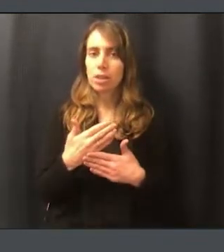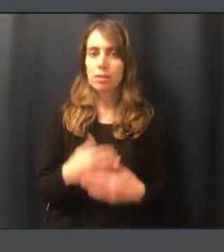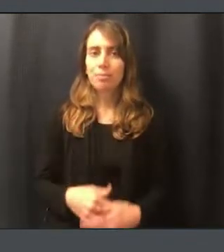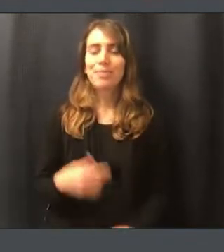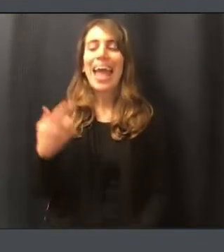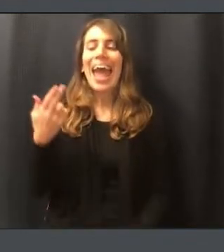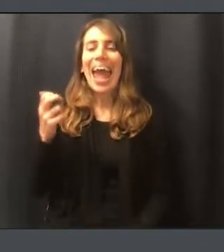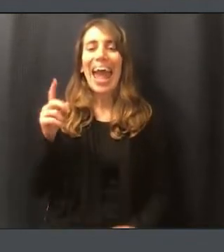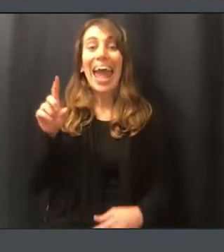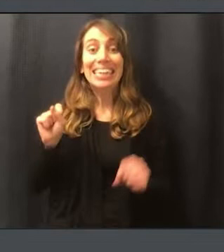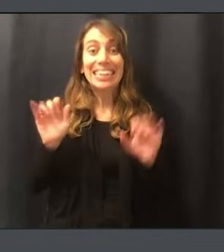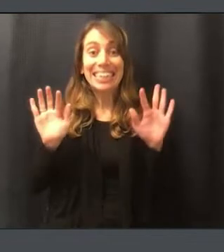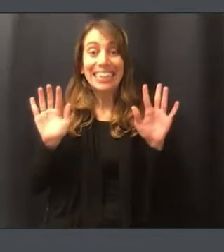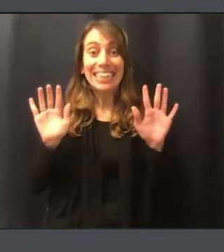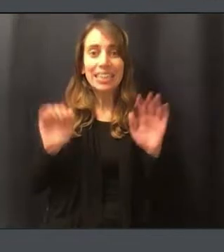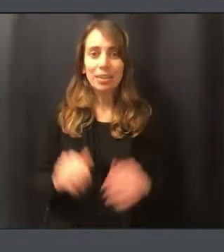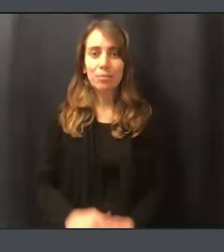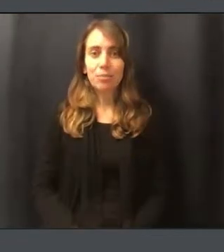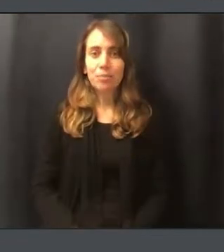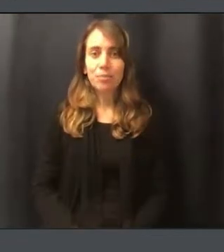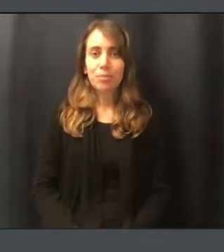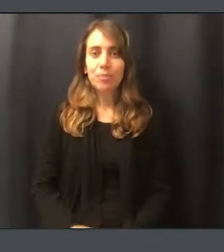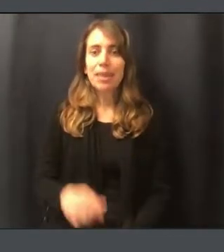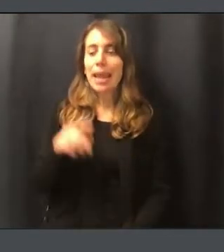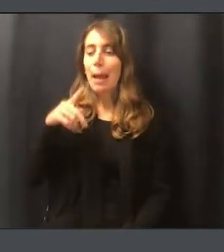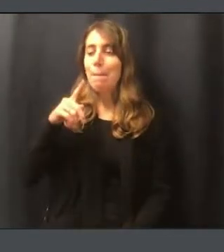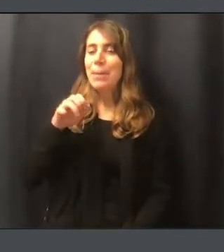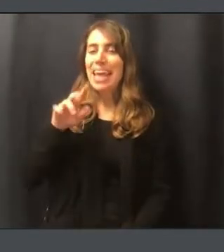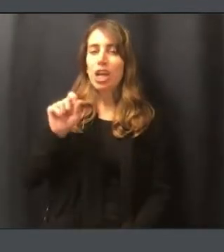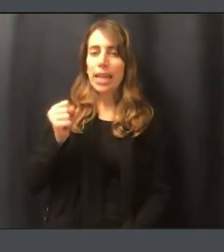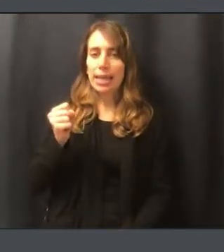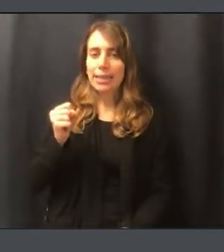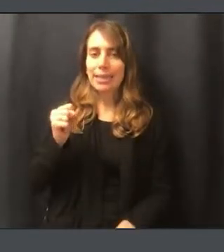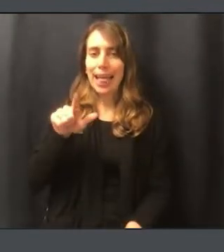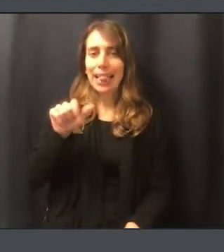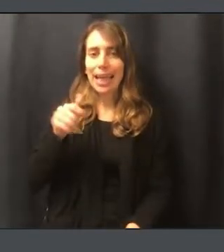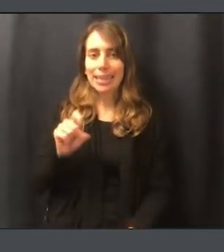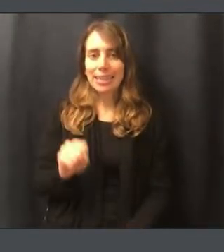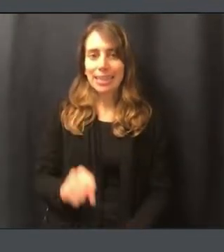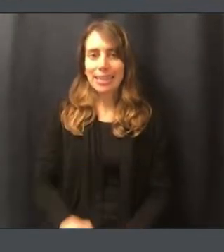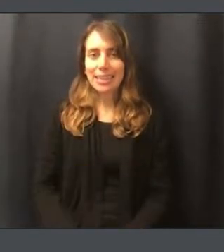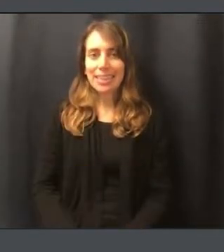Hand. ¿Cómo se dice piernas?